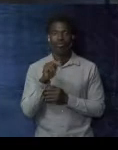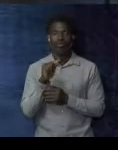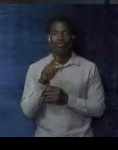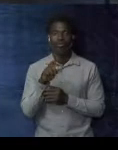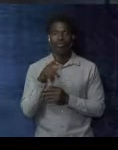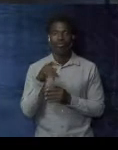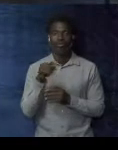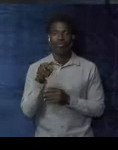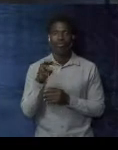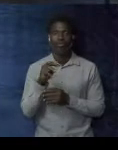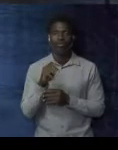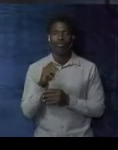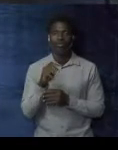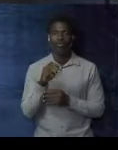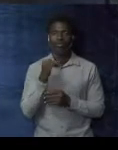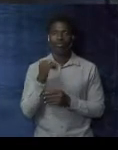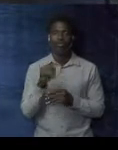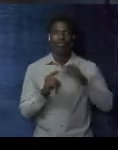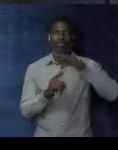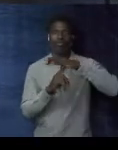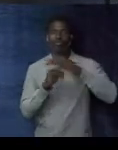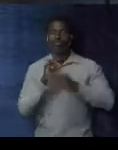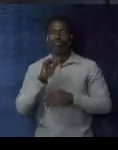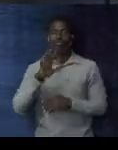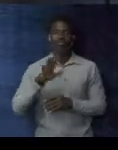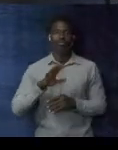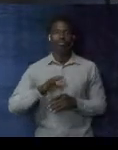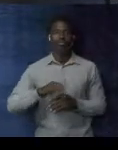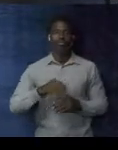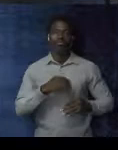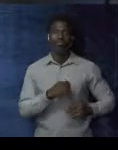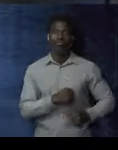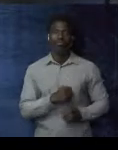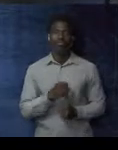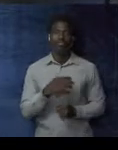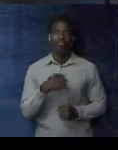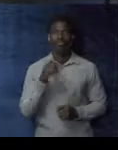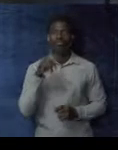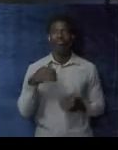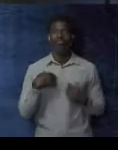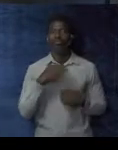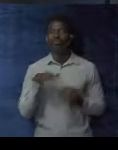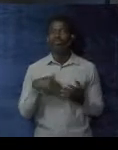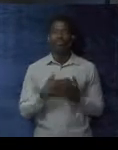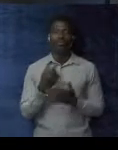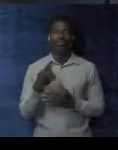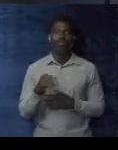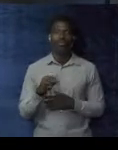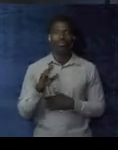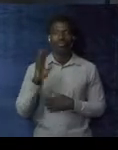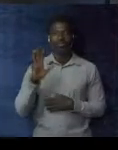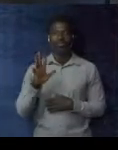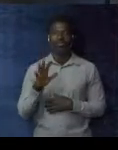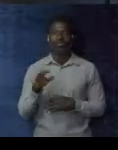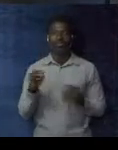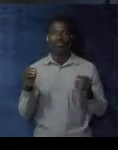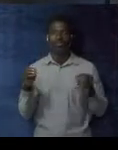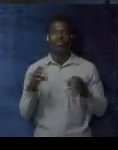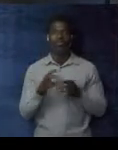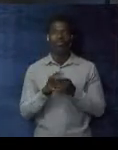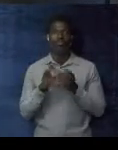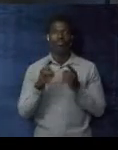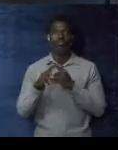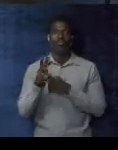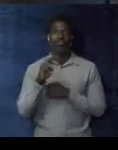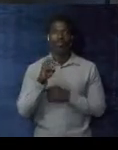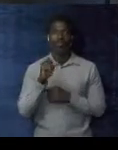prism. And that is because the top is a pentagon, 5 sides. The bottom is a pentagon, 5 sides. And you have all the 5 rectangles attached to